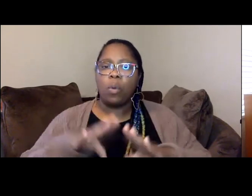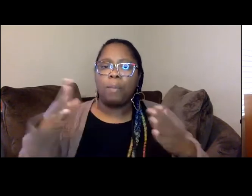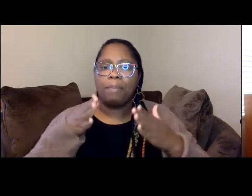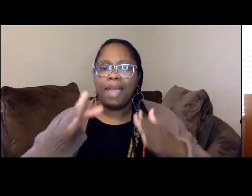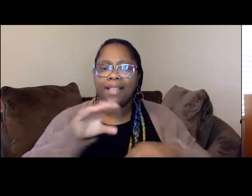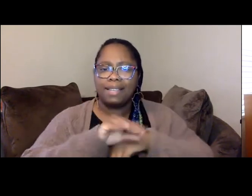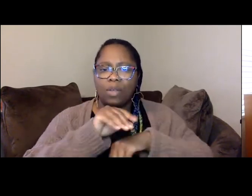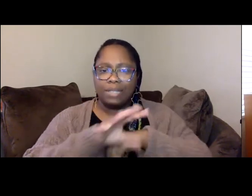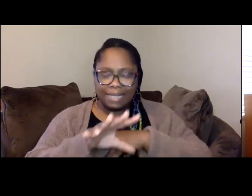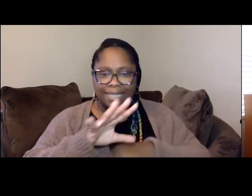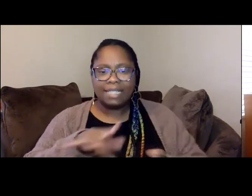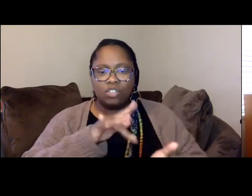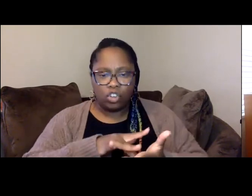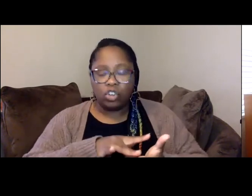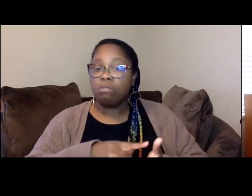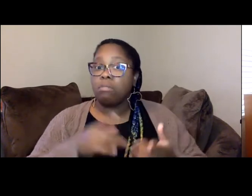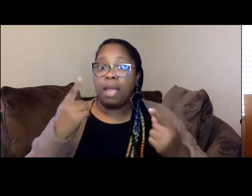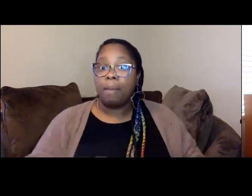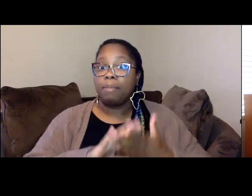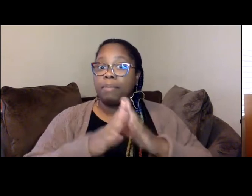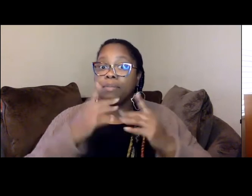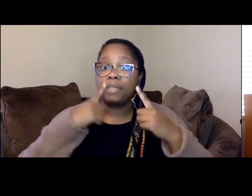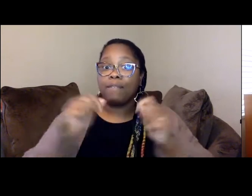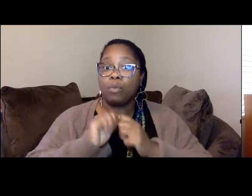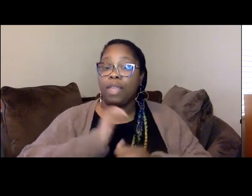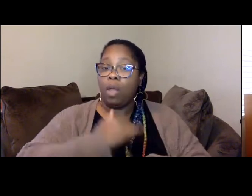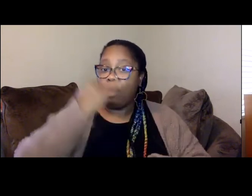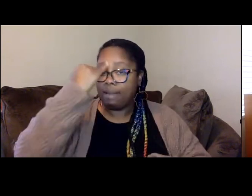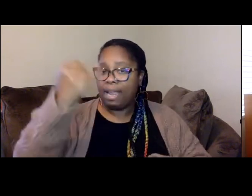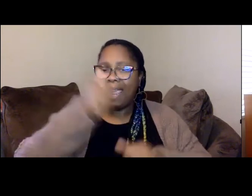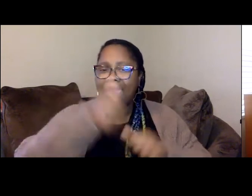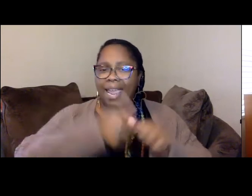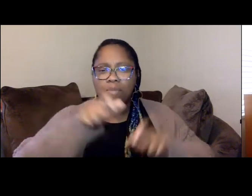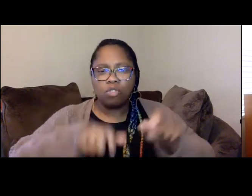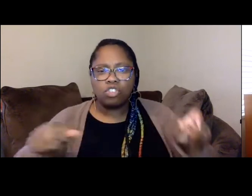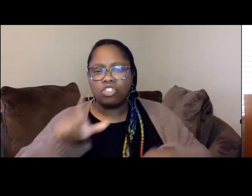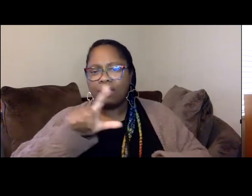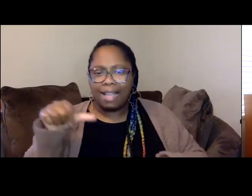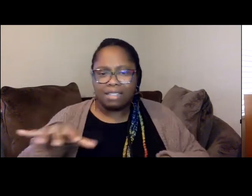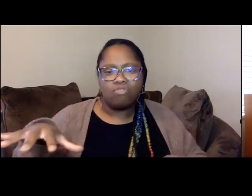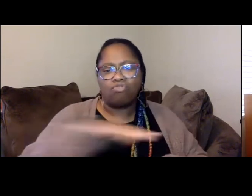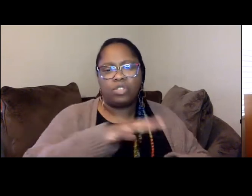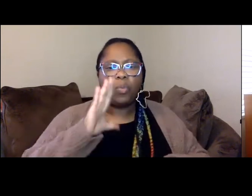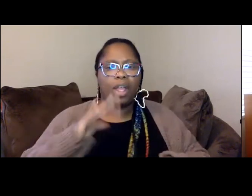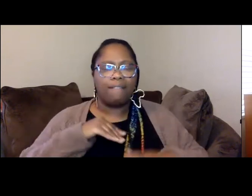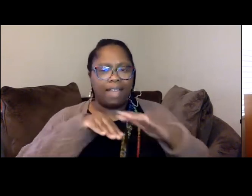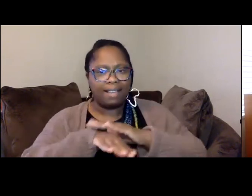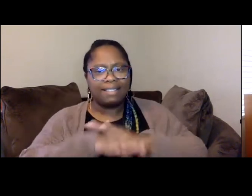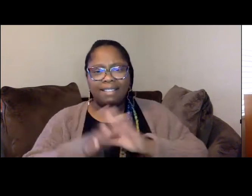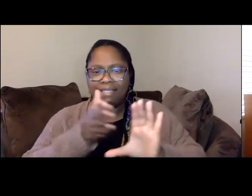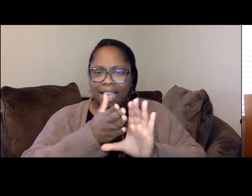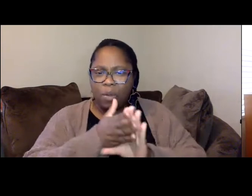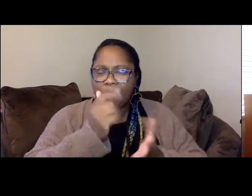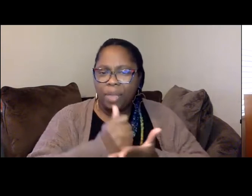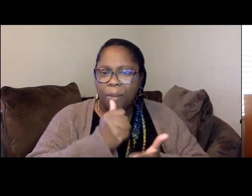Counseling Center. And when we are successful with our initiative, every person in Los Angeles will have access to psychotherapy